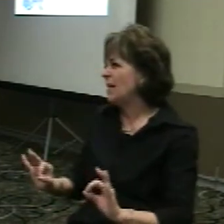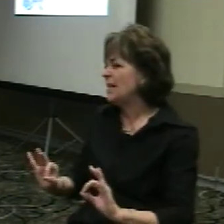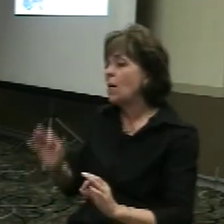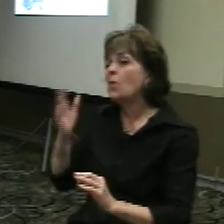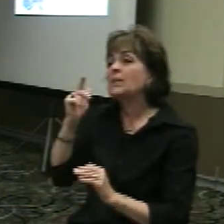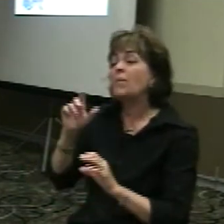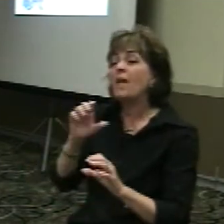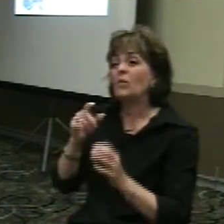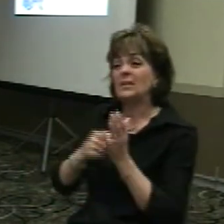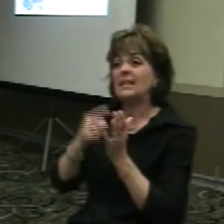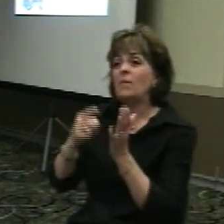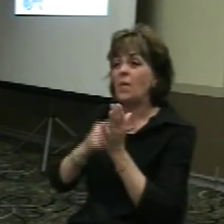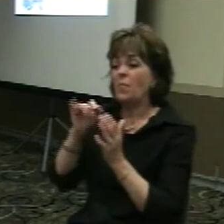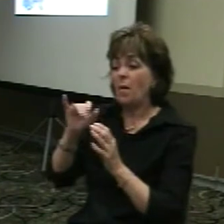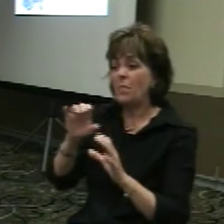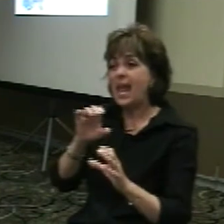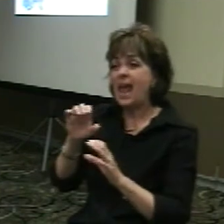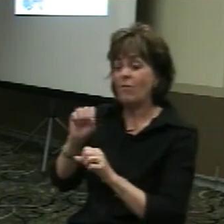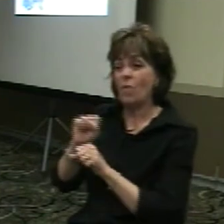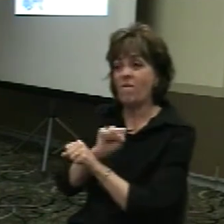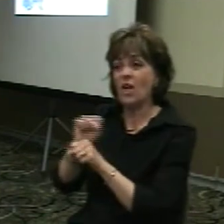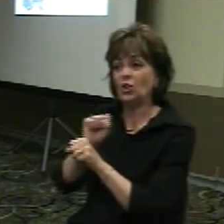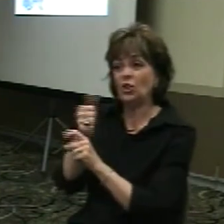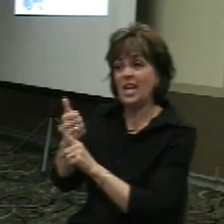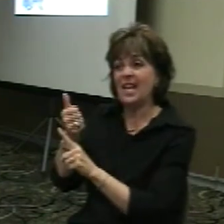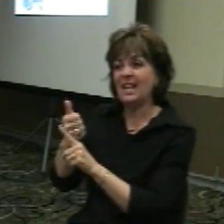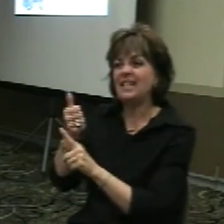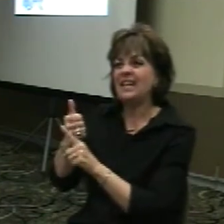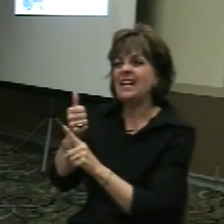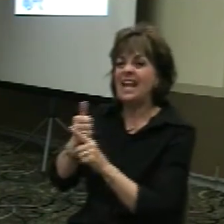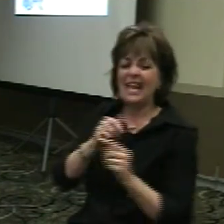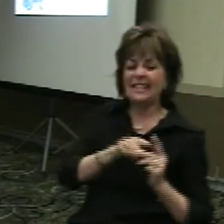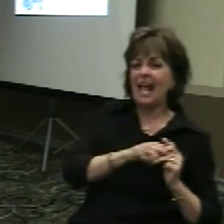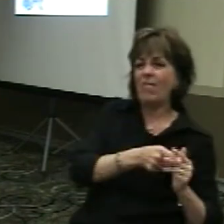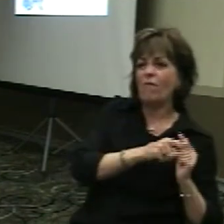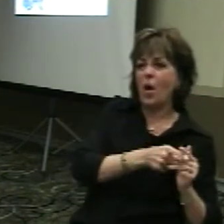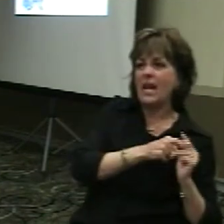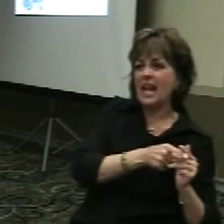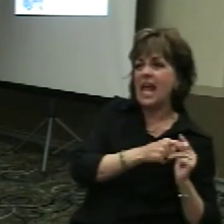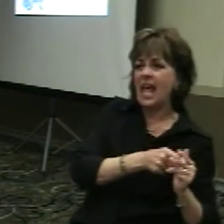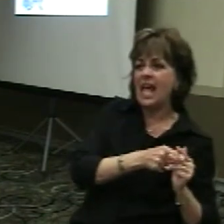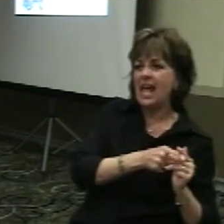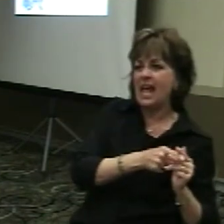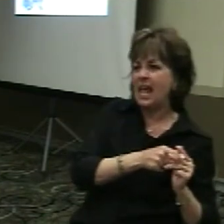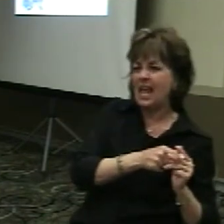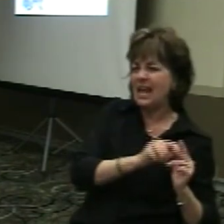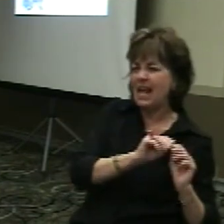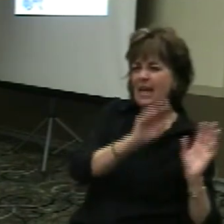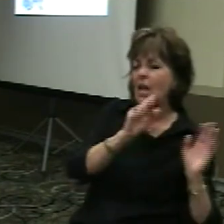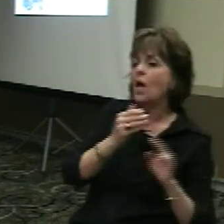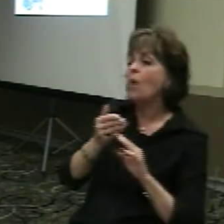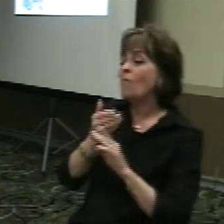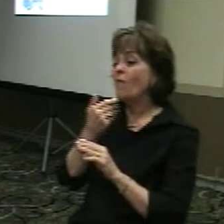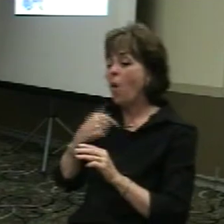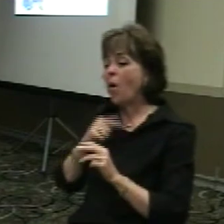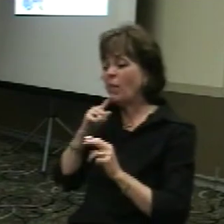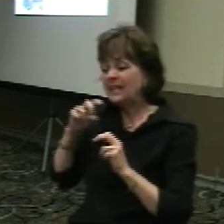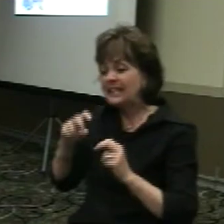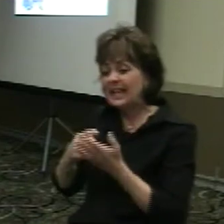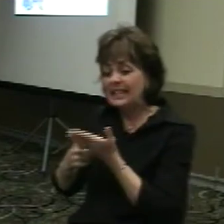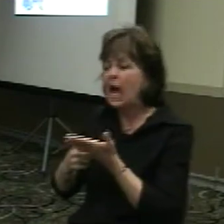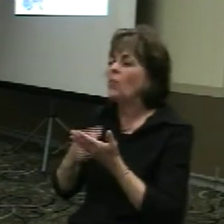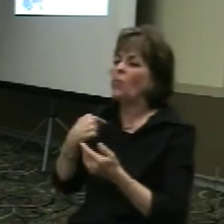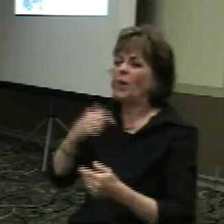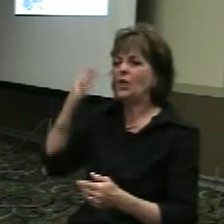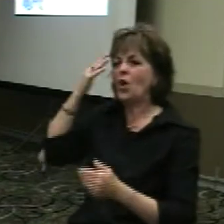behaviors, in some cases actually the behavior function is clear in the front end. Even kind of before we sit down, we really